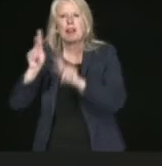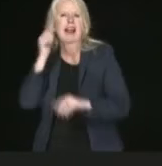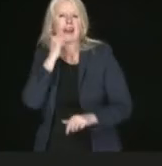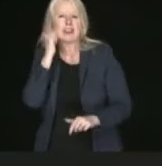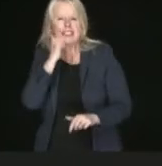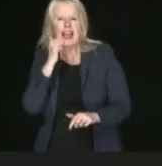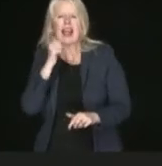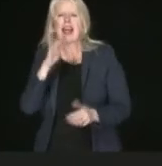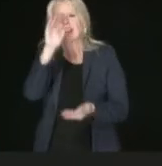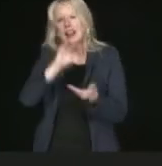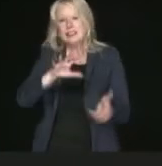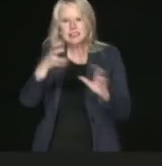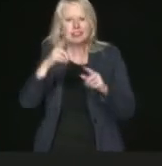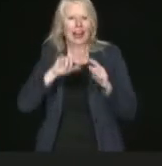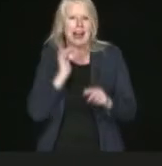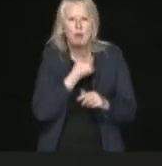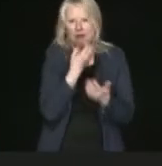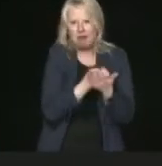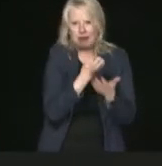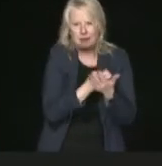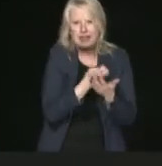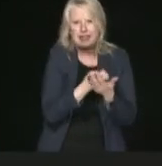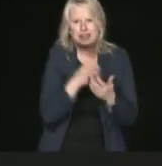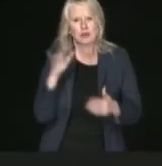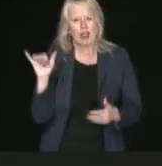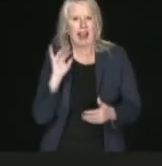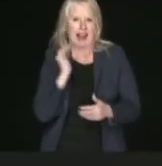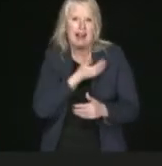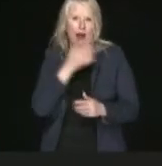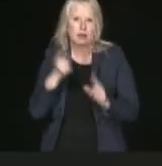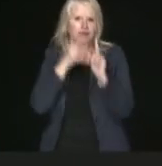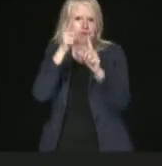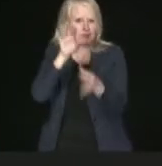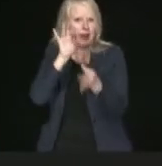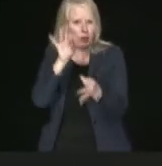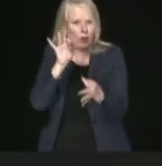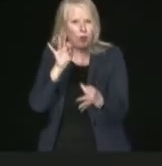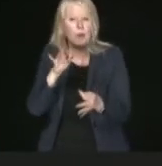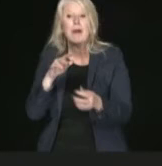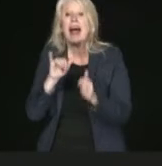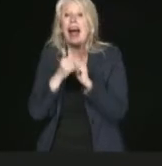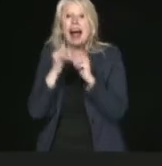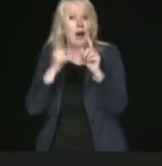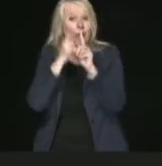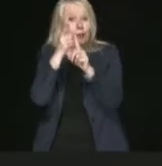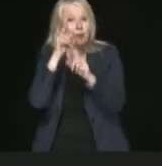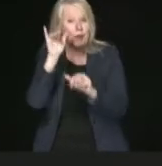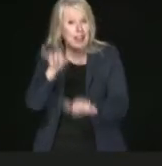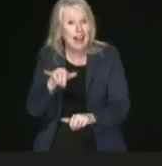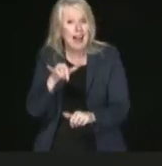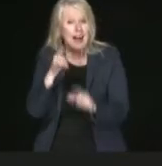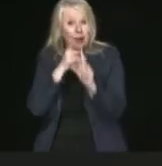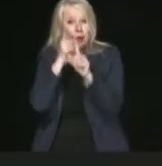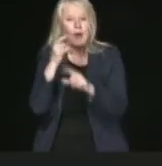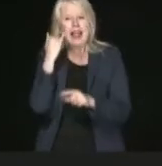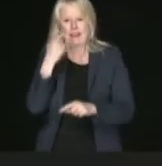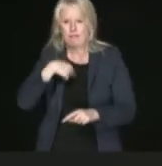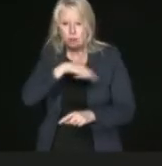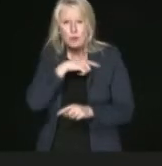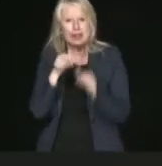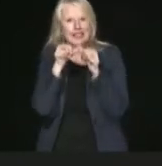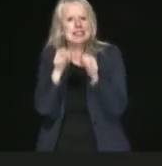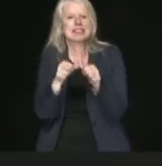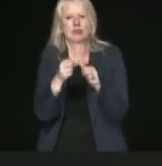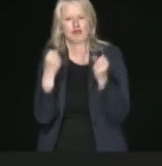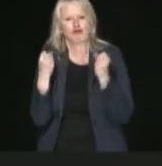our economic activity. That is the ideal scenario. But it only happens if we continue to